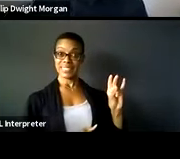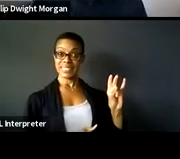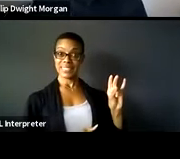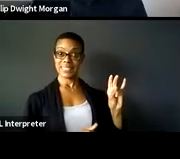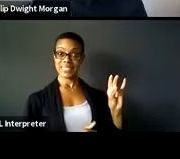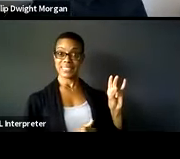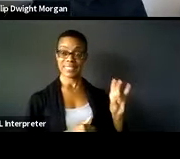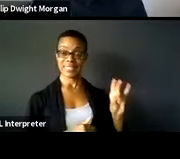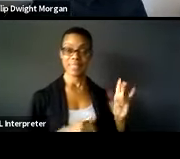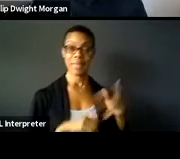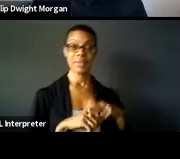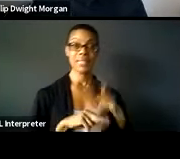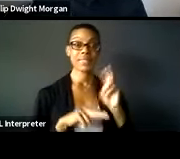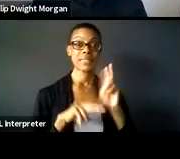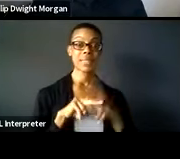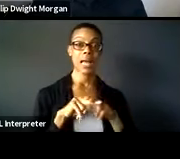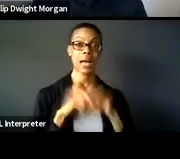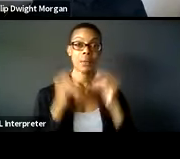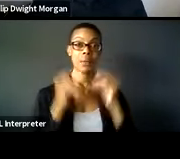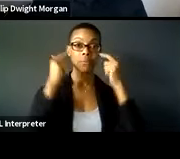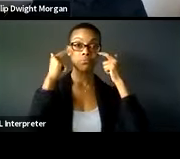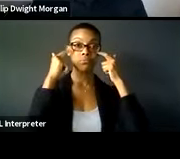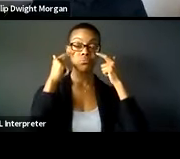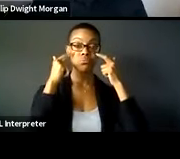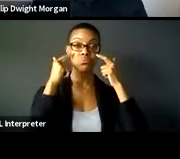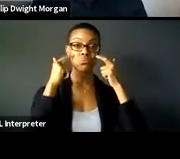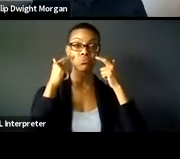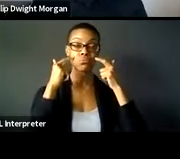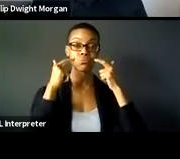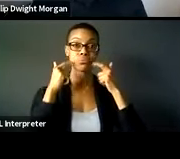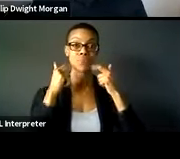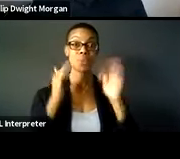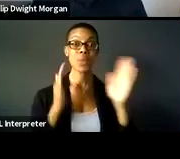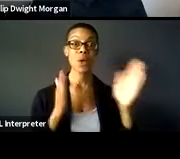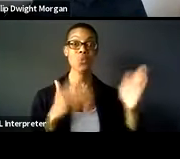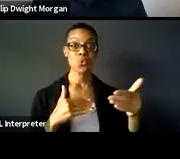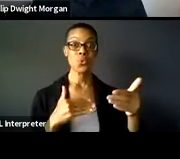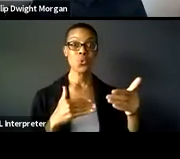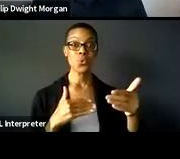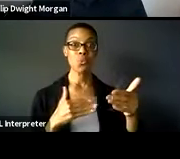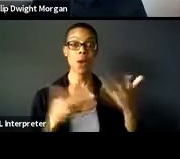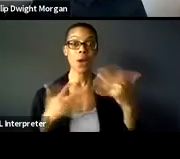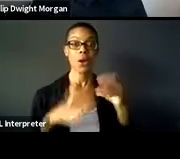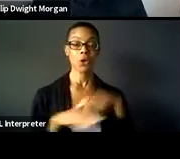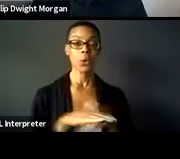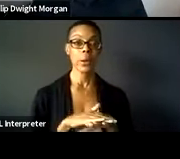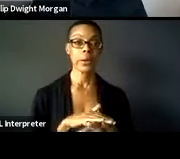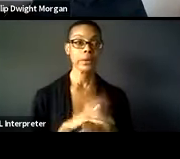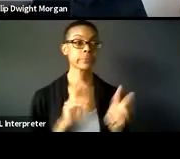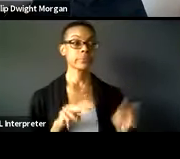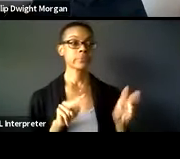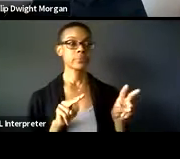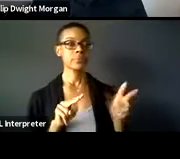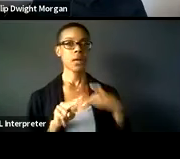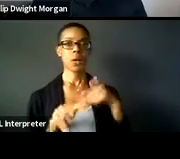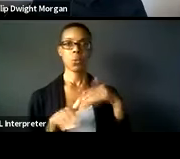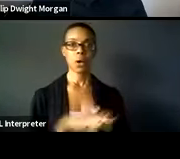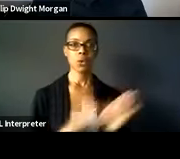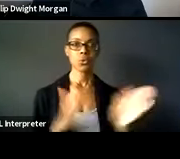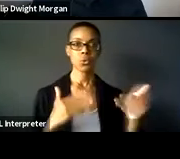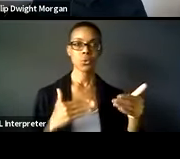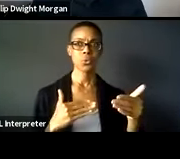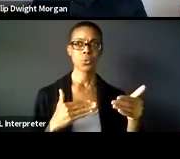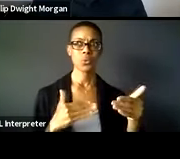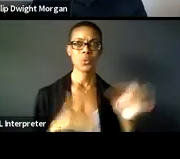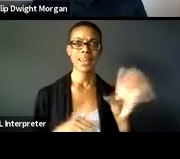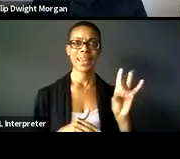with tears coming down my face, a room that I had already prejudged, because I was like, how did I just walk into a room with